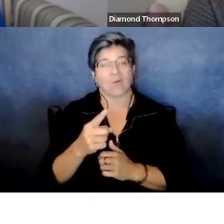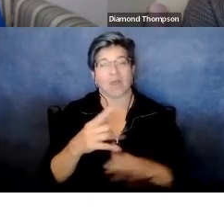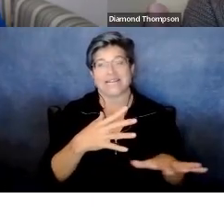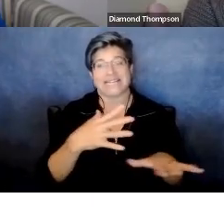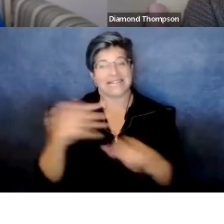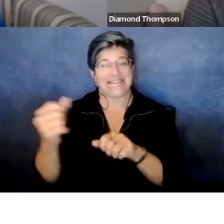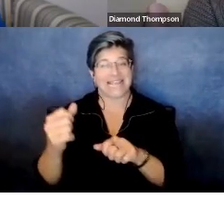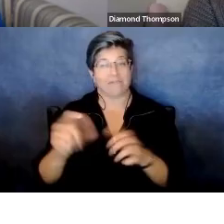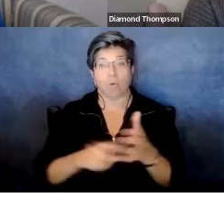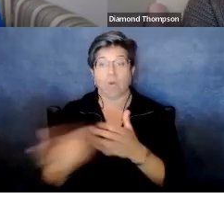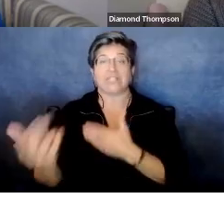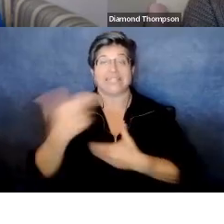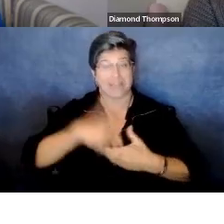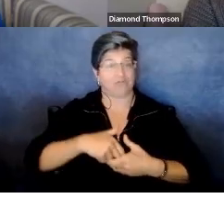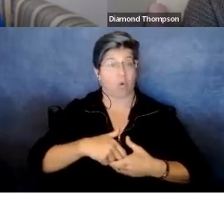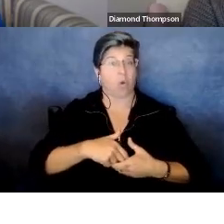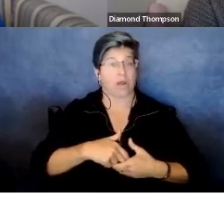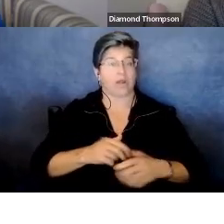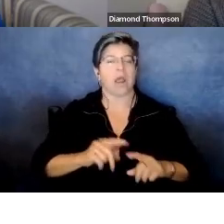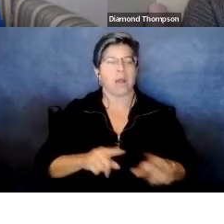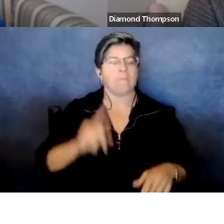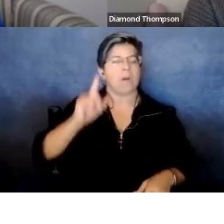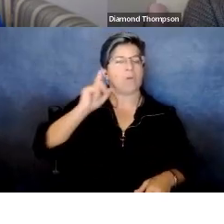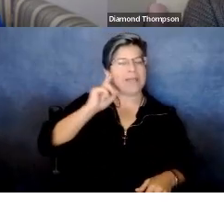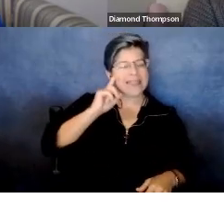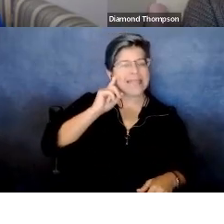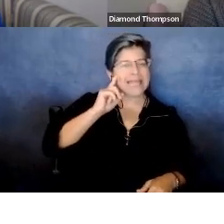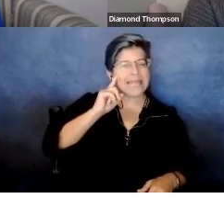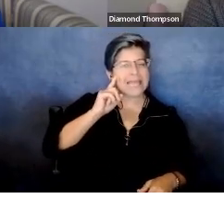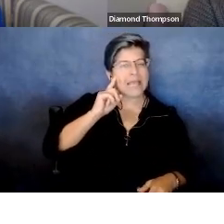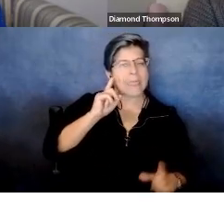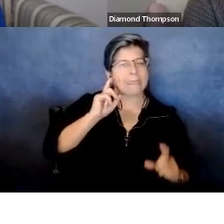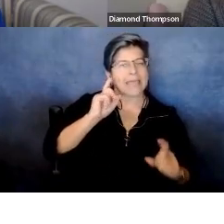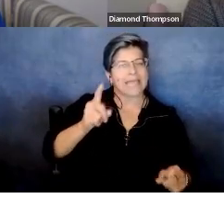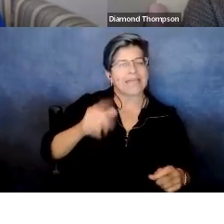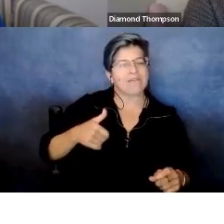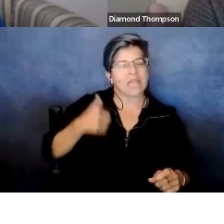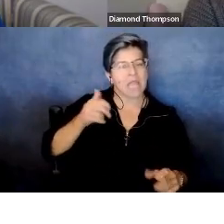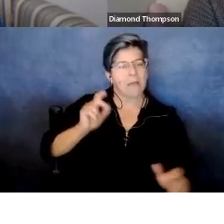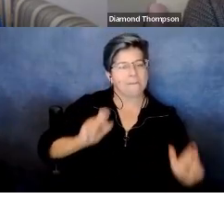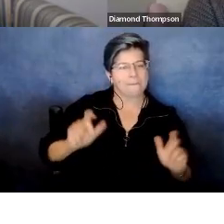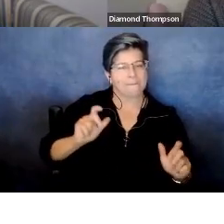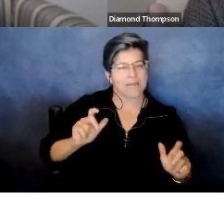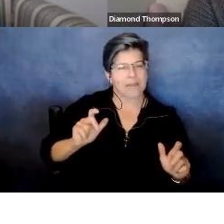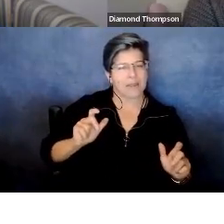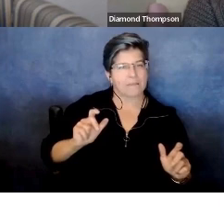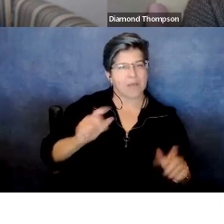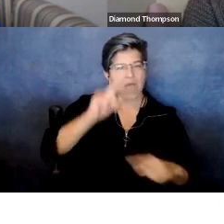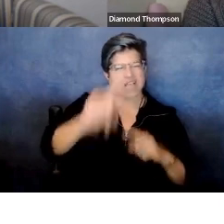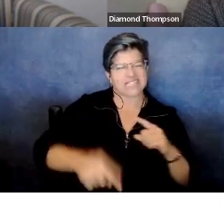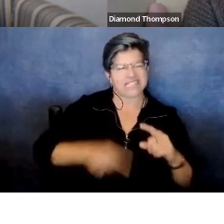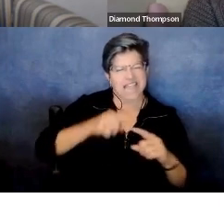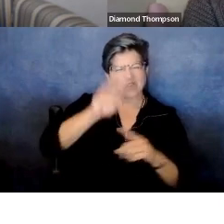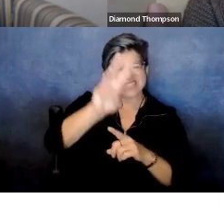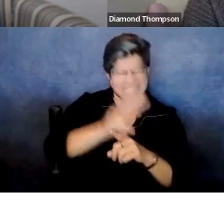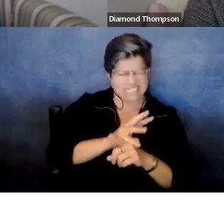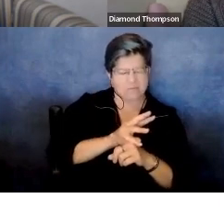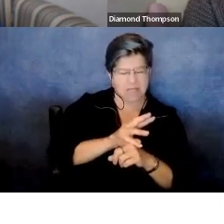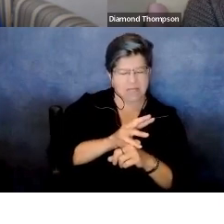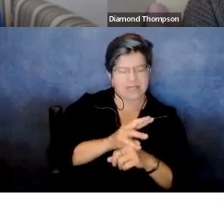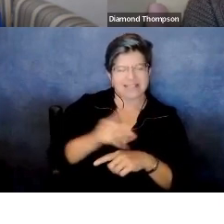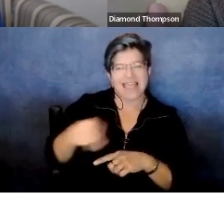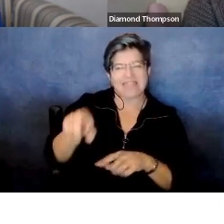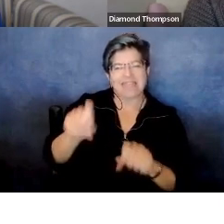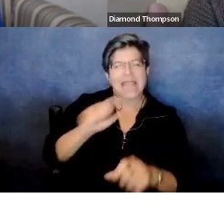have joined. But we think that giving a young person a cycle of 6 months is something that they